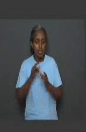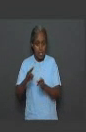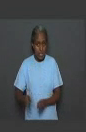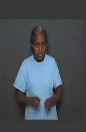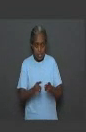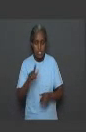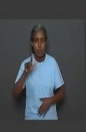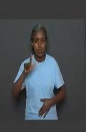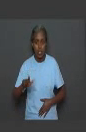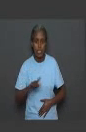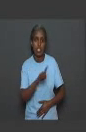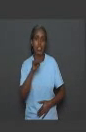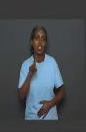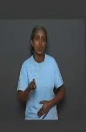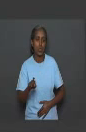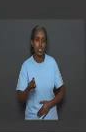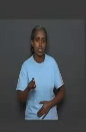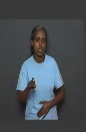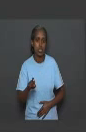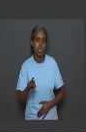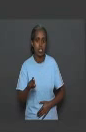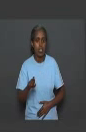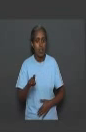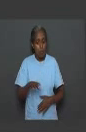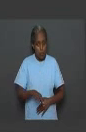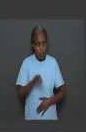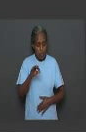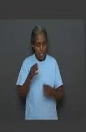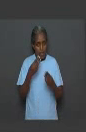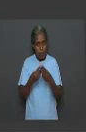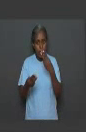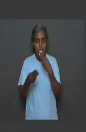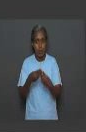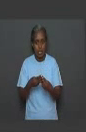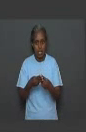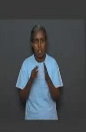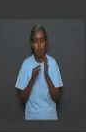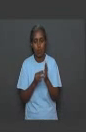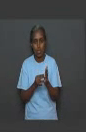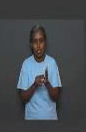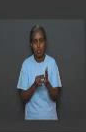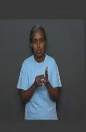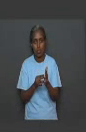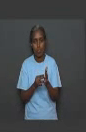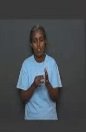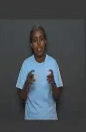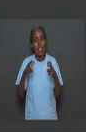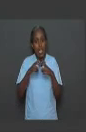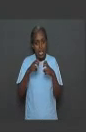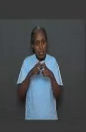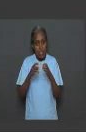Systems of linear equations provide mathematical models of